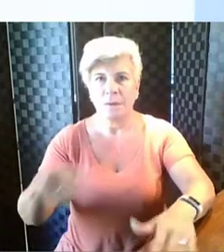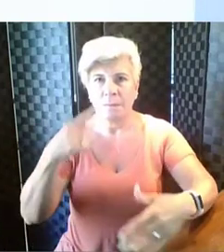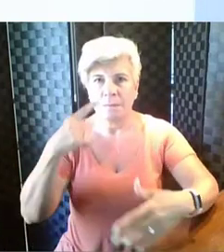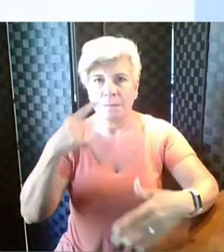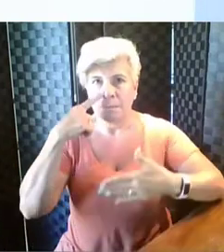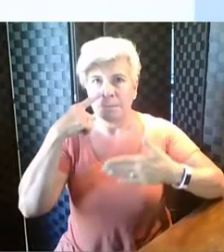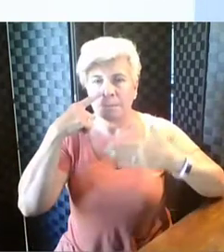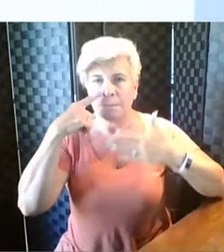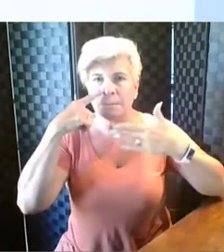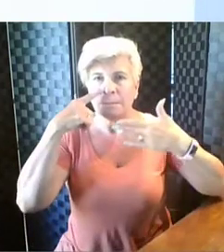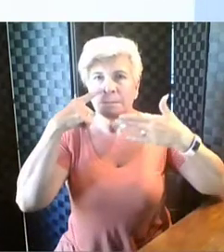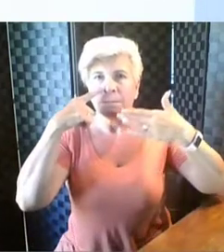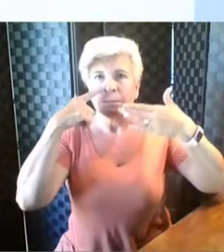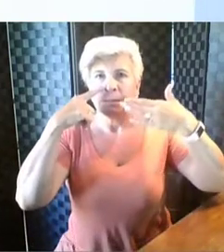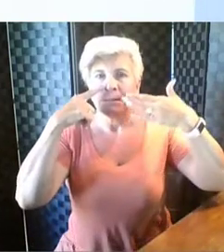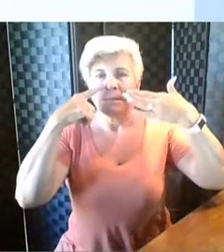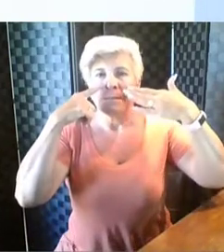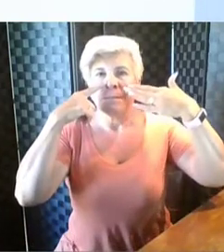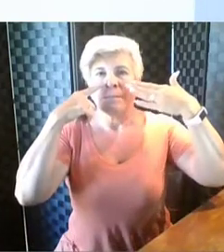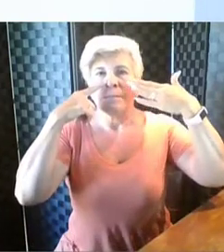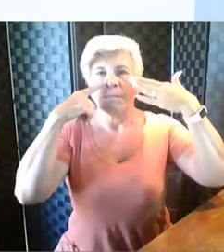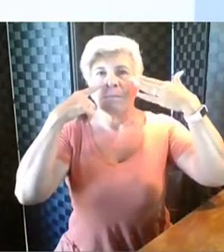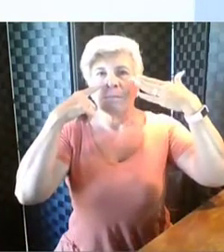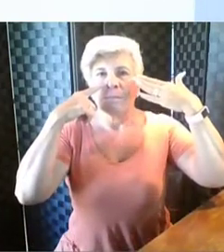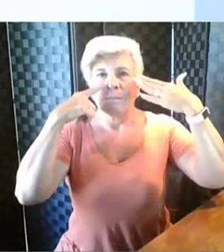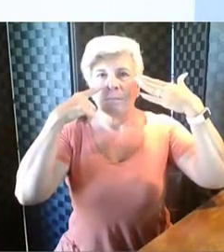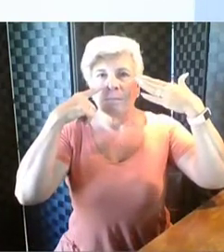Good job. Let's do it again.